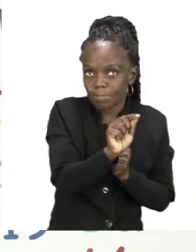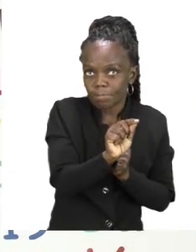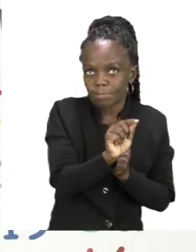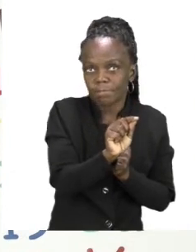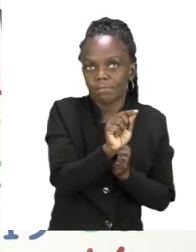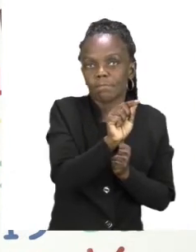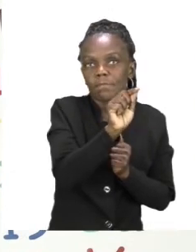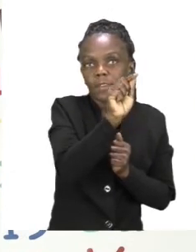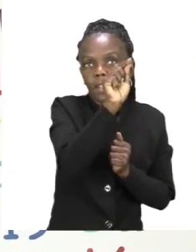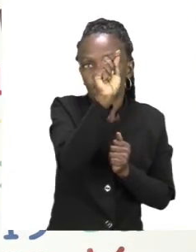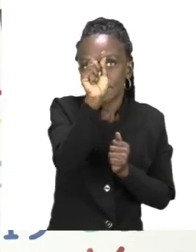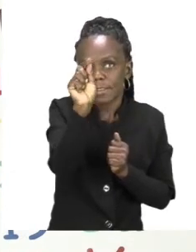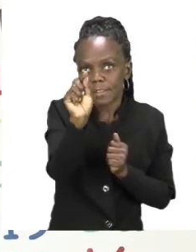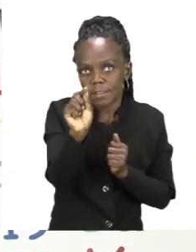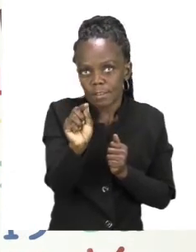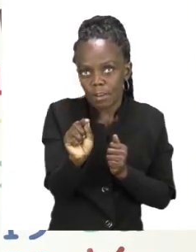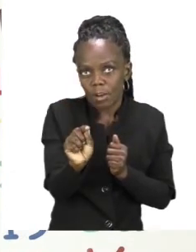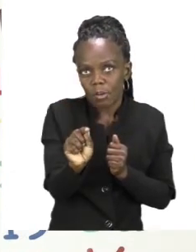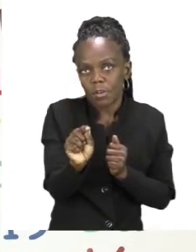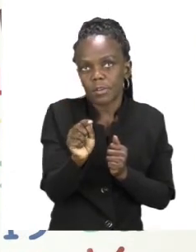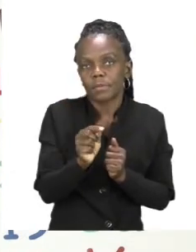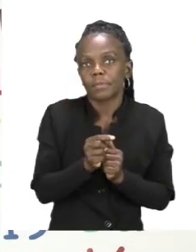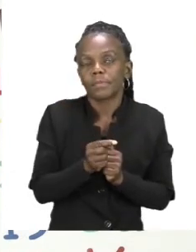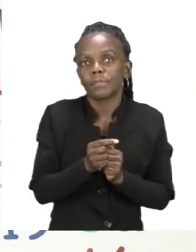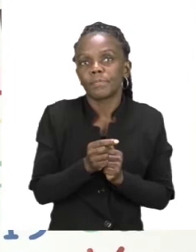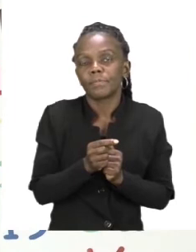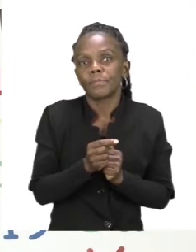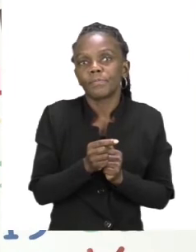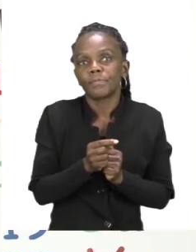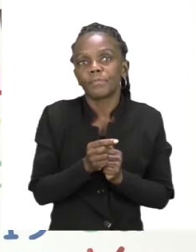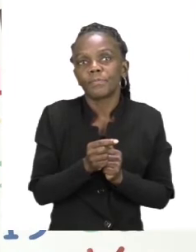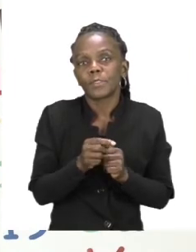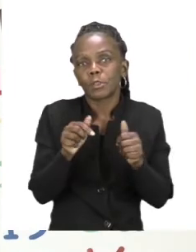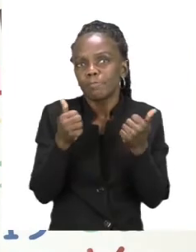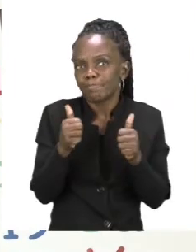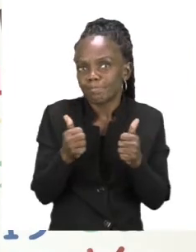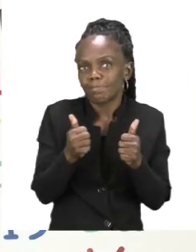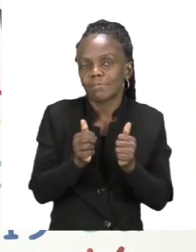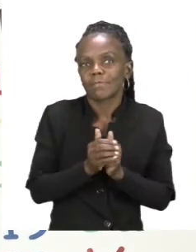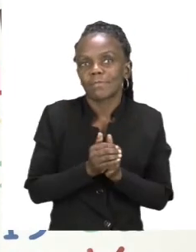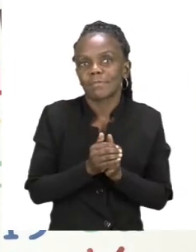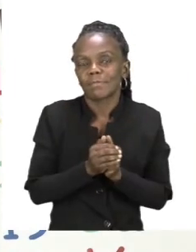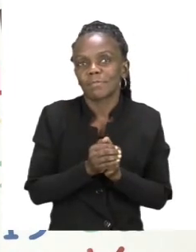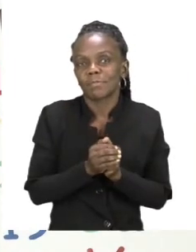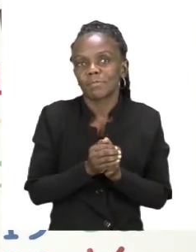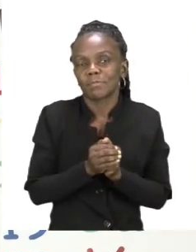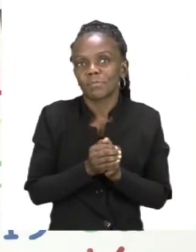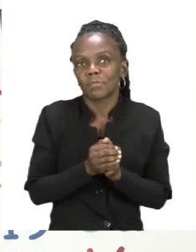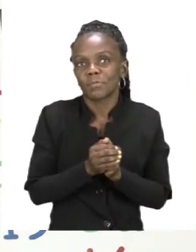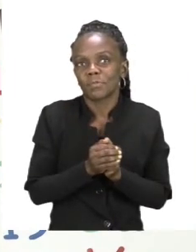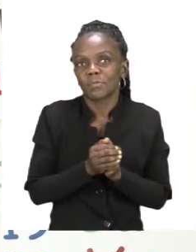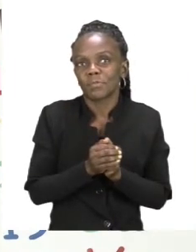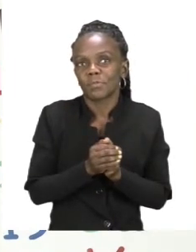down, up, and round. Very good. Now I want you to try